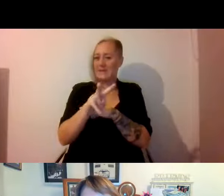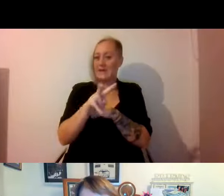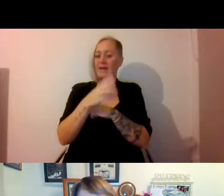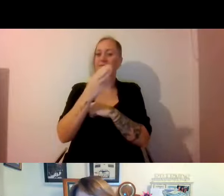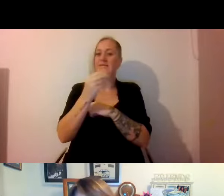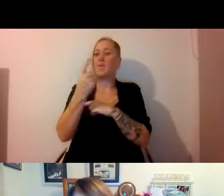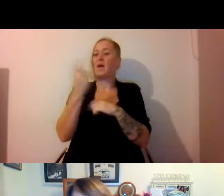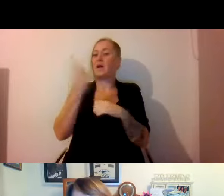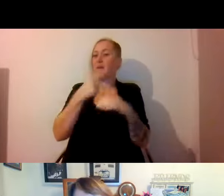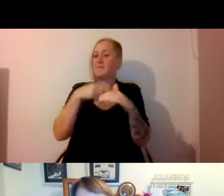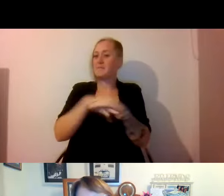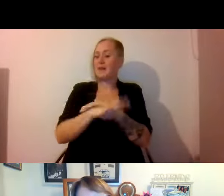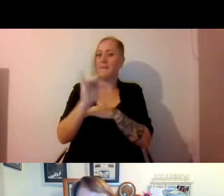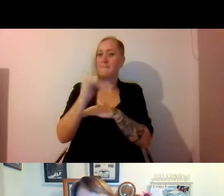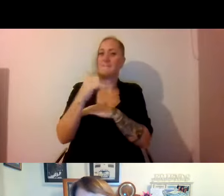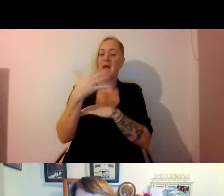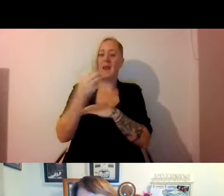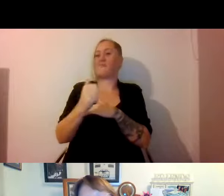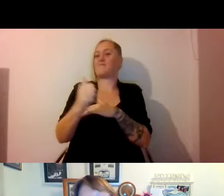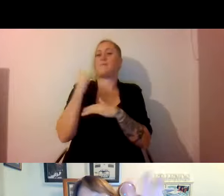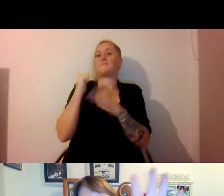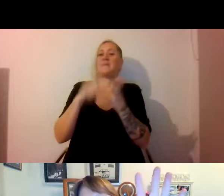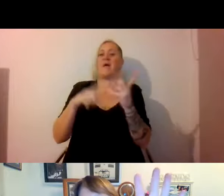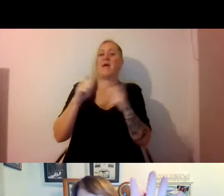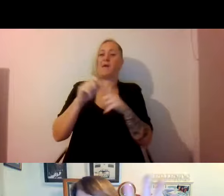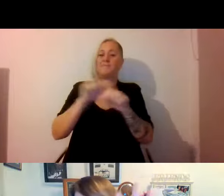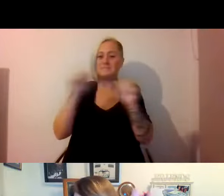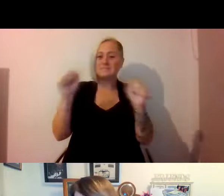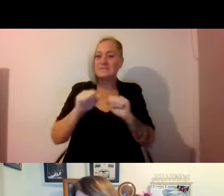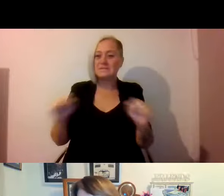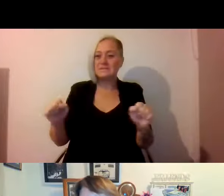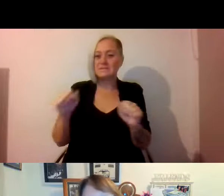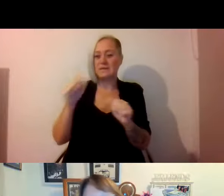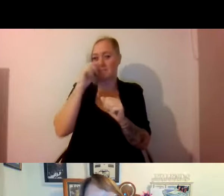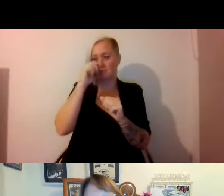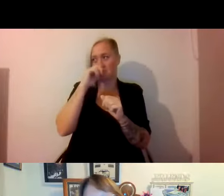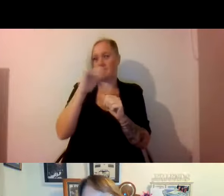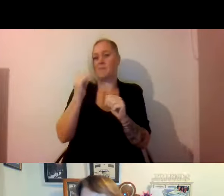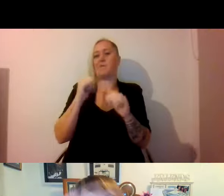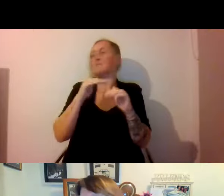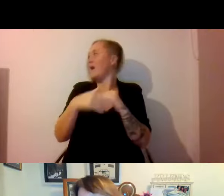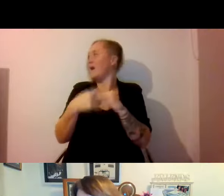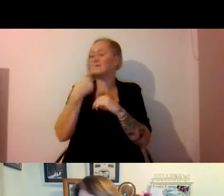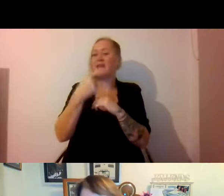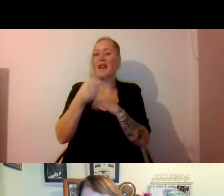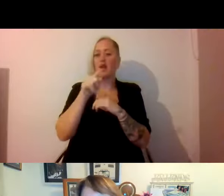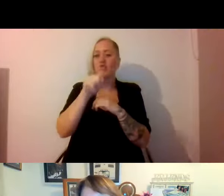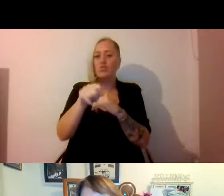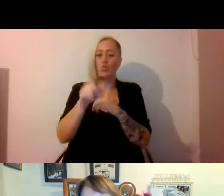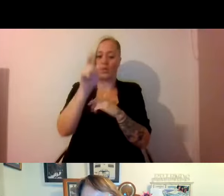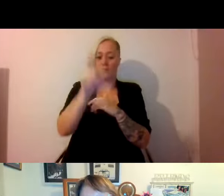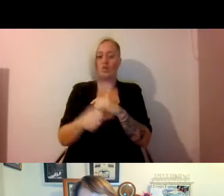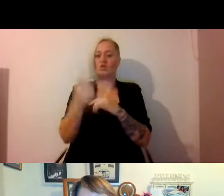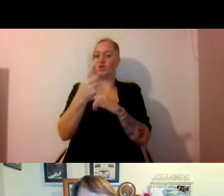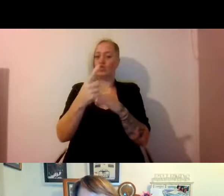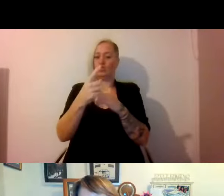have a backup system that's actually about telling you, the person who's the communication